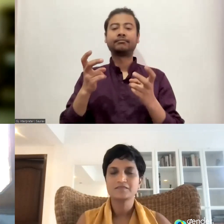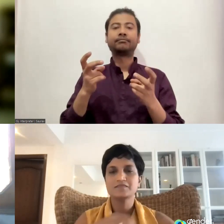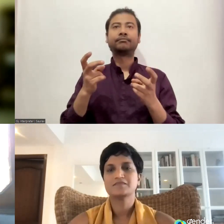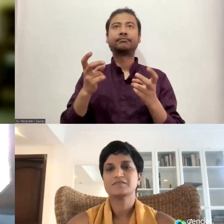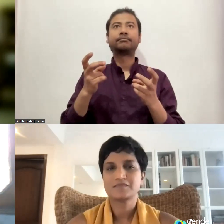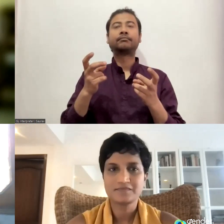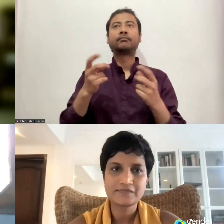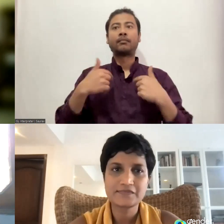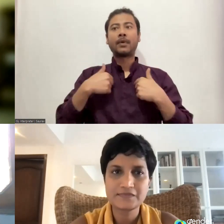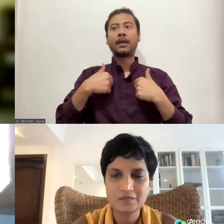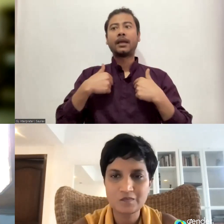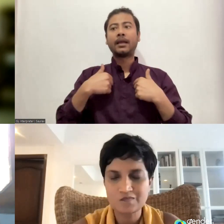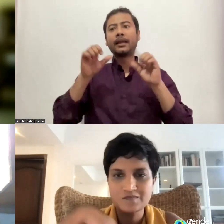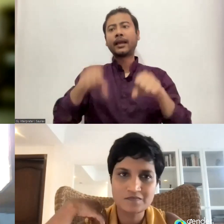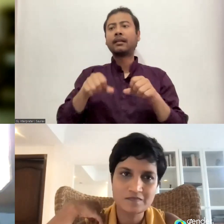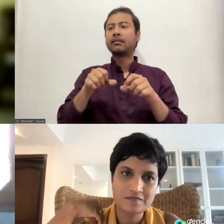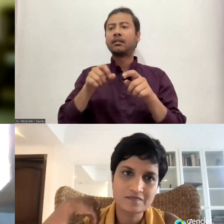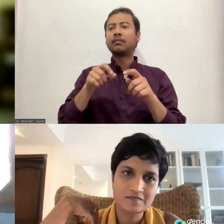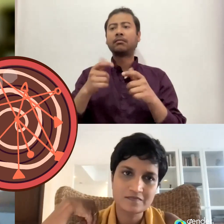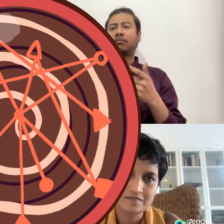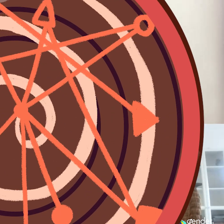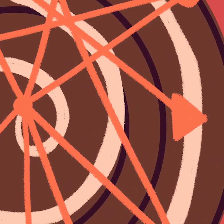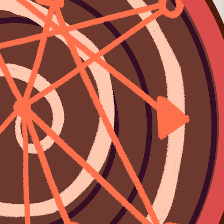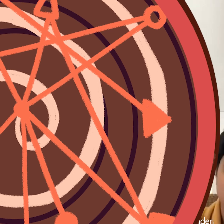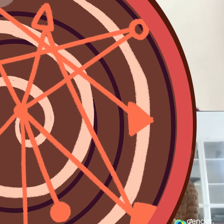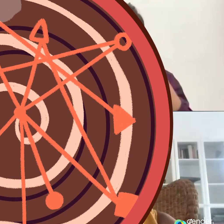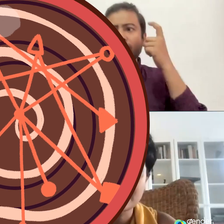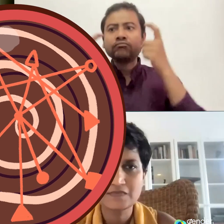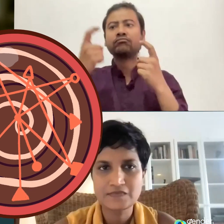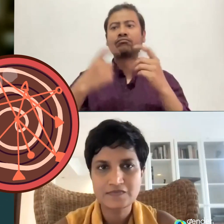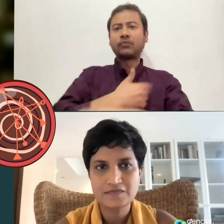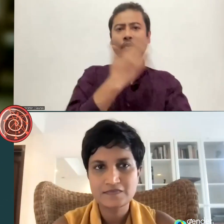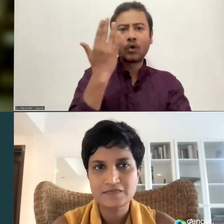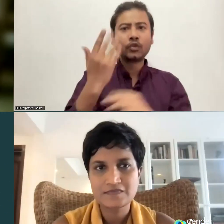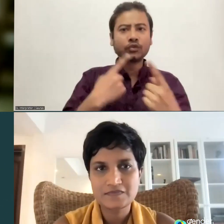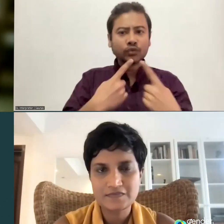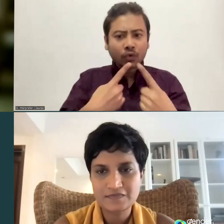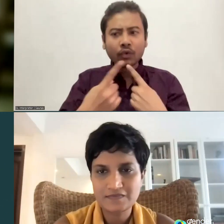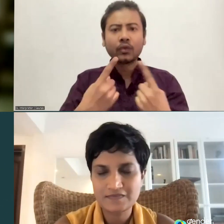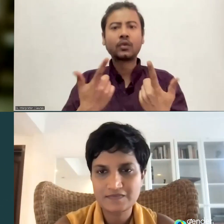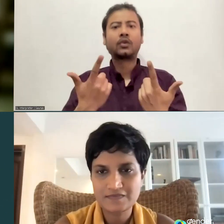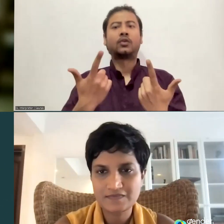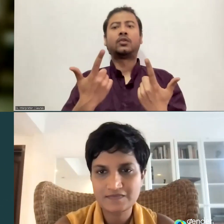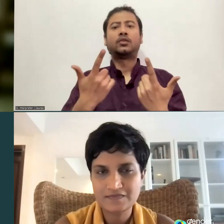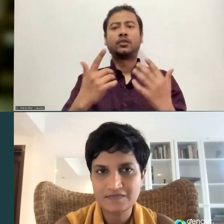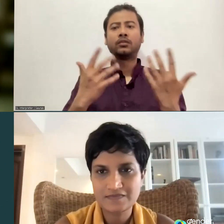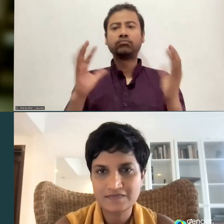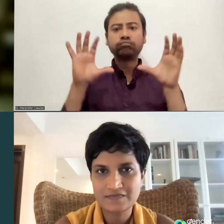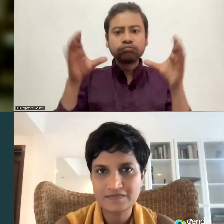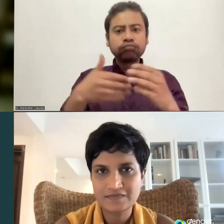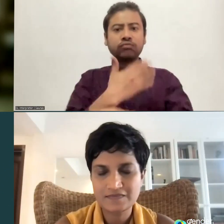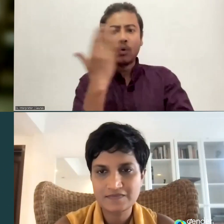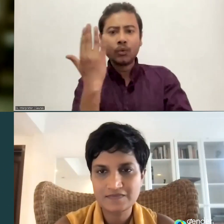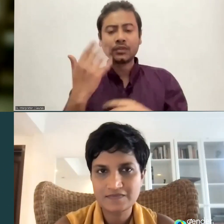reflect, pause, and actually have these conversations with these amazing people. And, it's a privilege to kind of think of something, a space